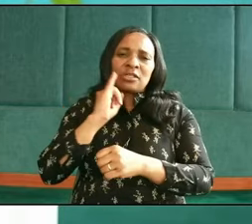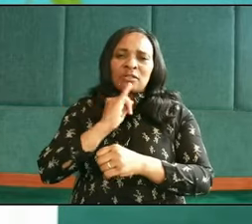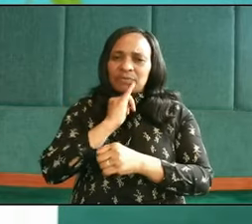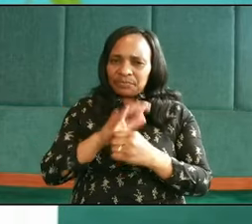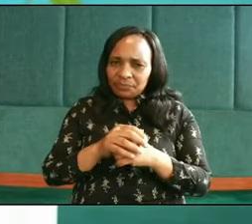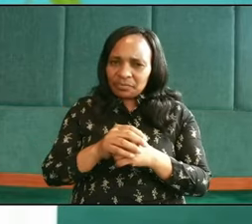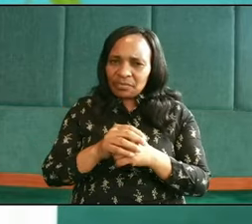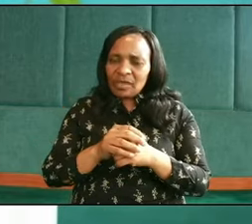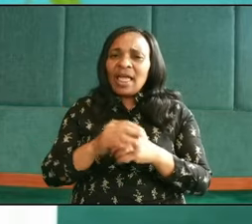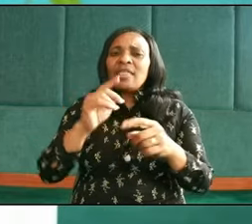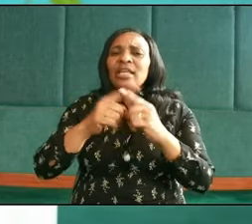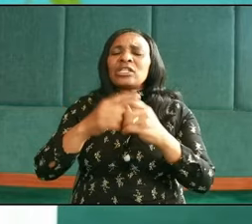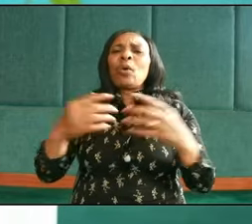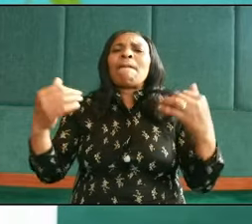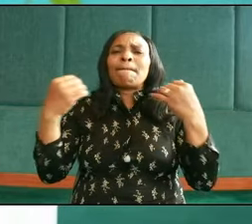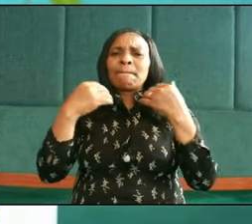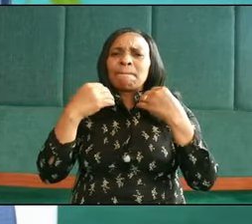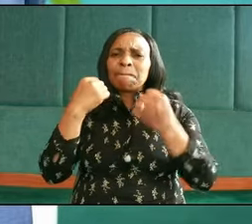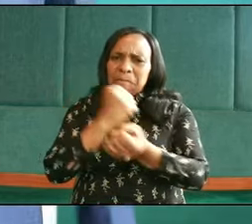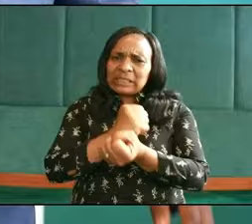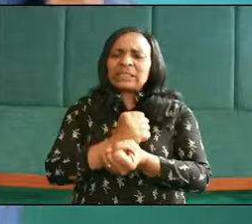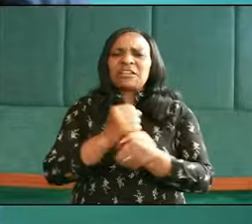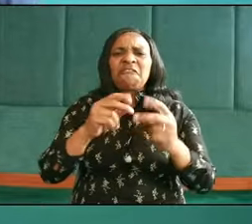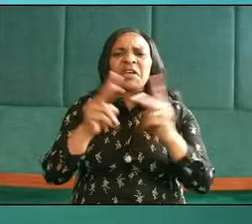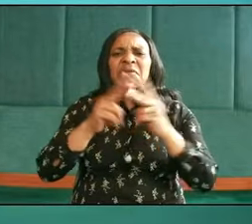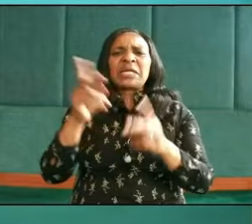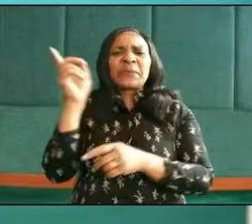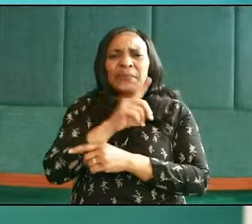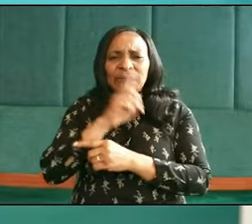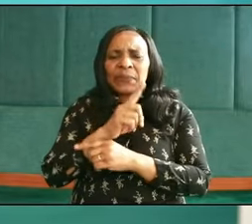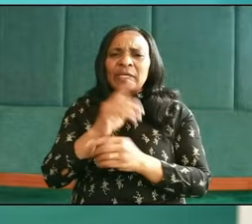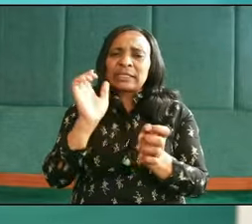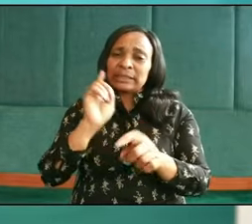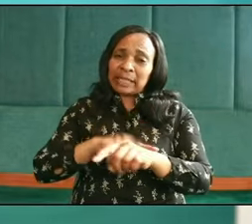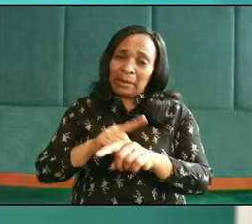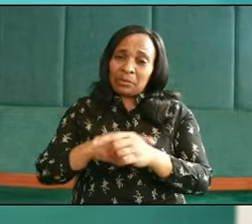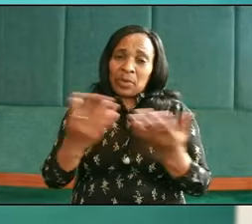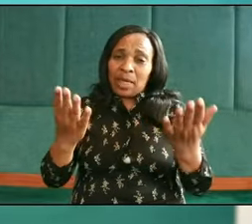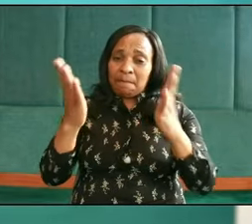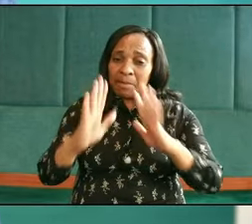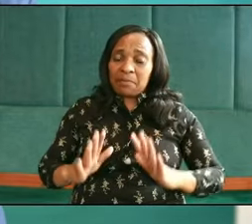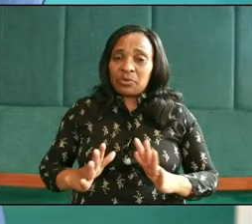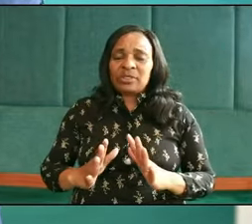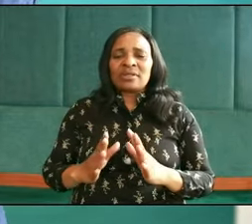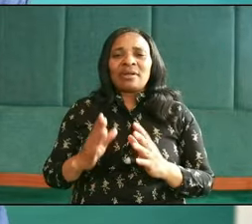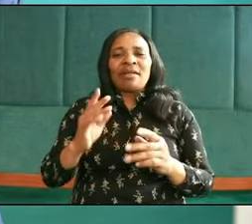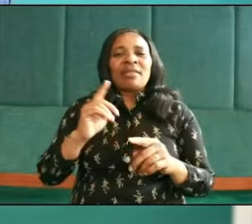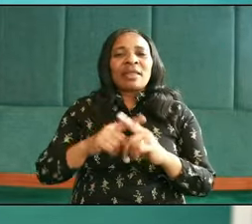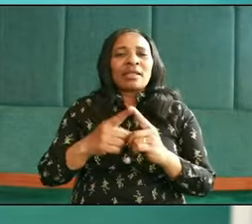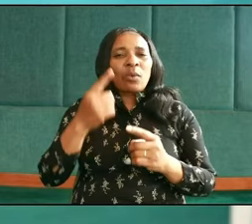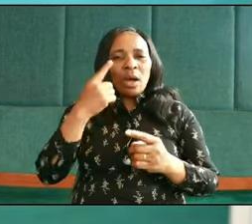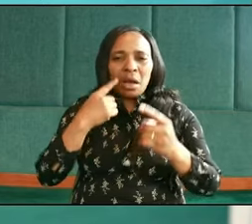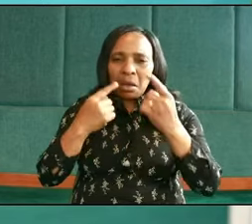were punished there thoroughly when they are in Babylon. And that is when they are crying, how can